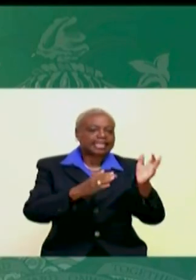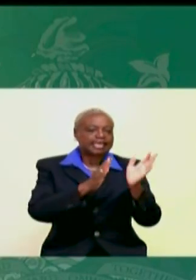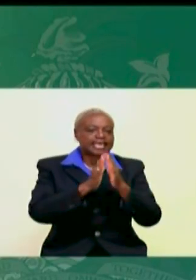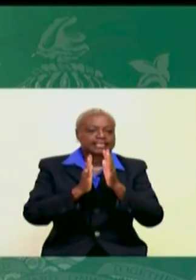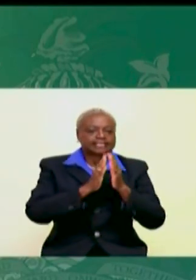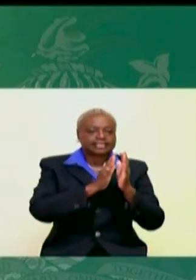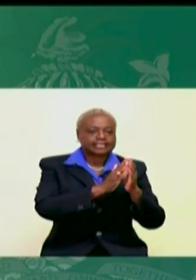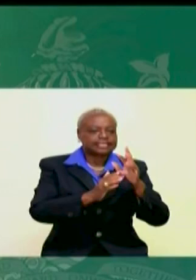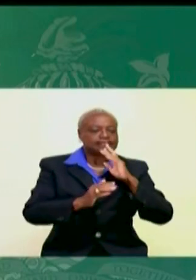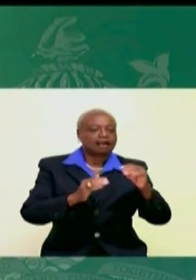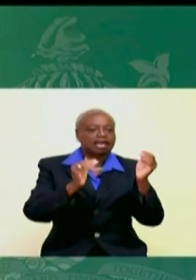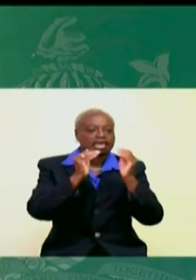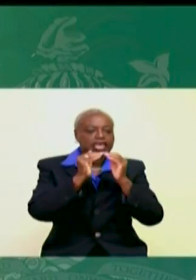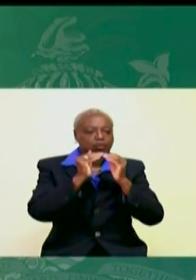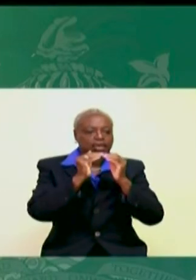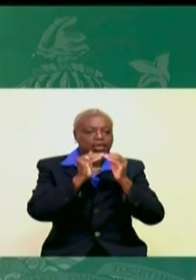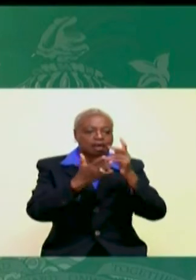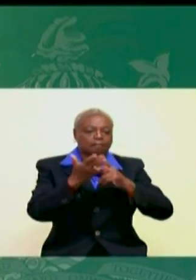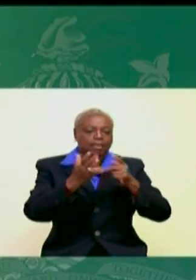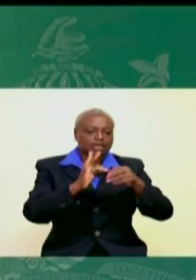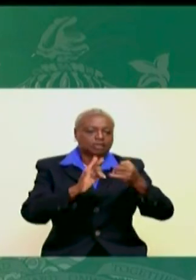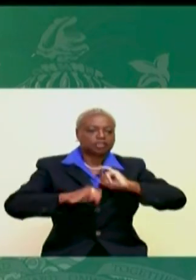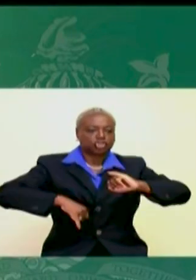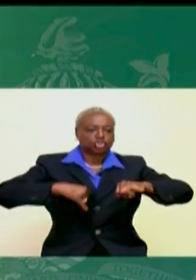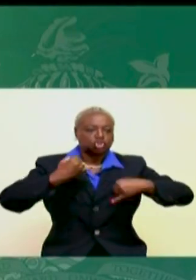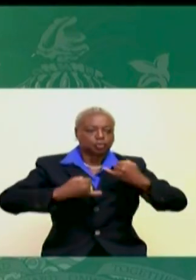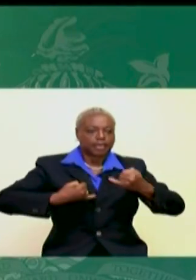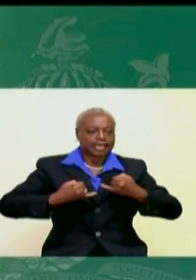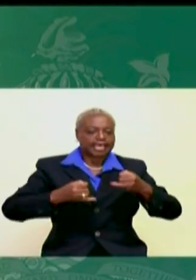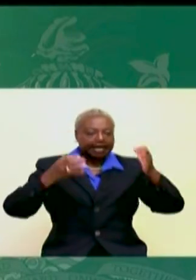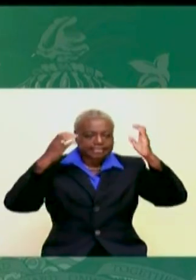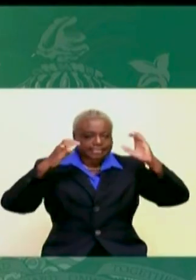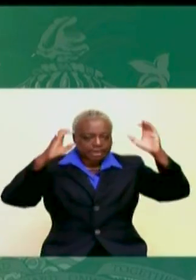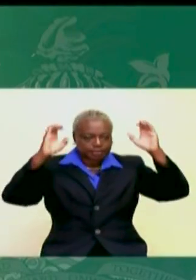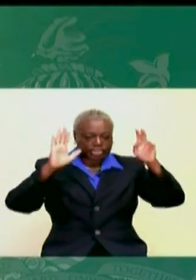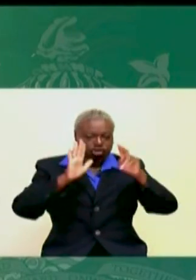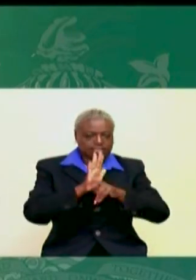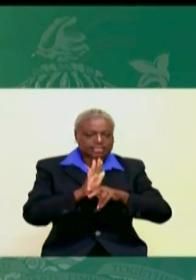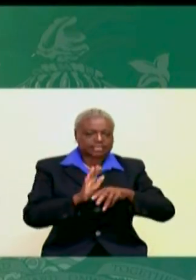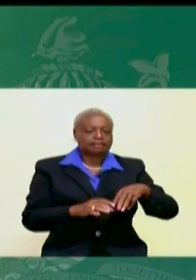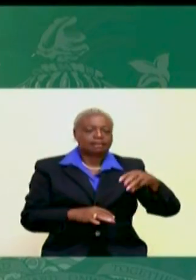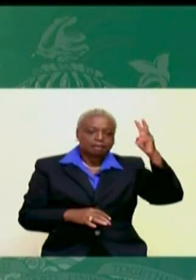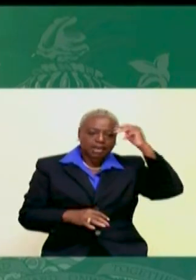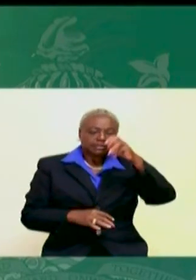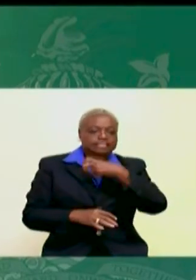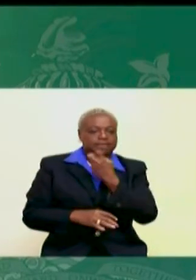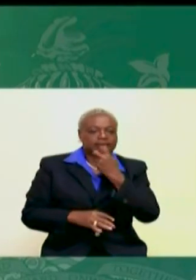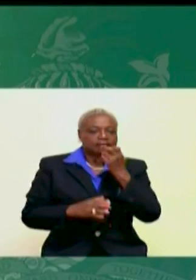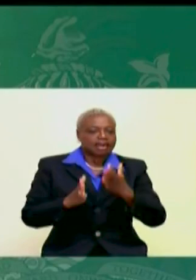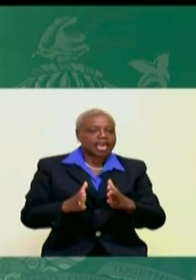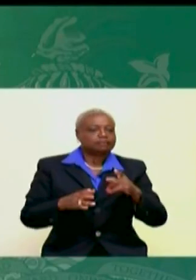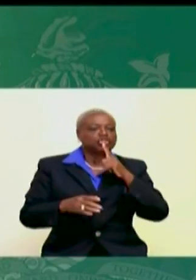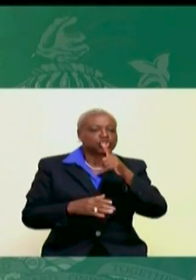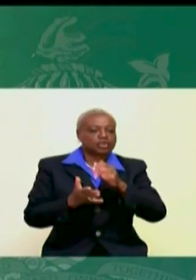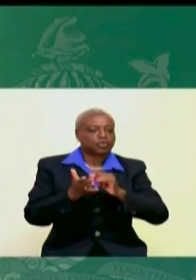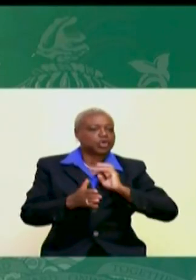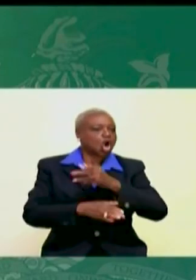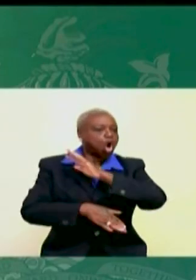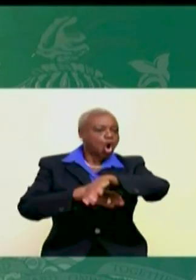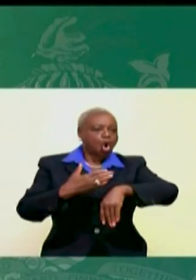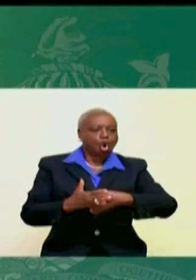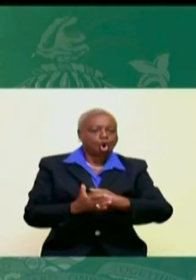are equally a part of the Jubilee celebrations. Madam Speaker, I am sure we are all excited